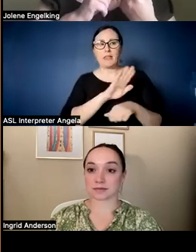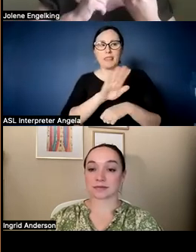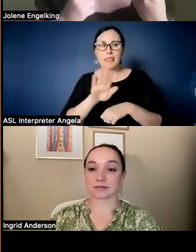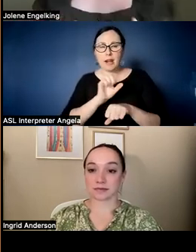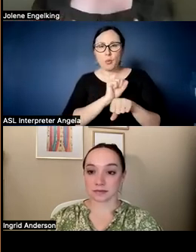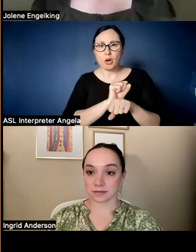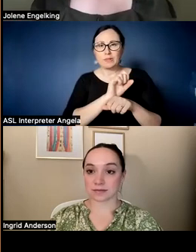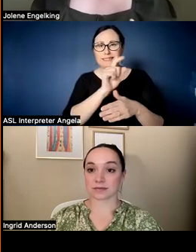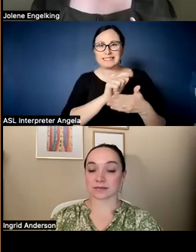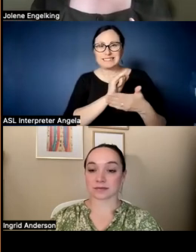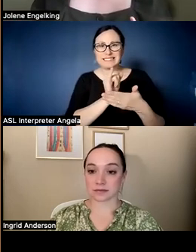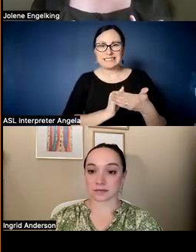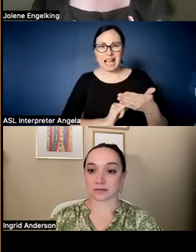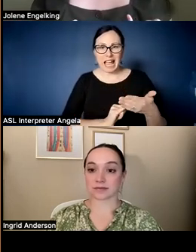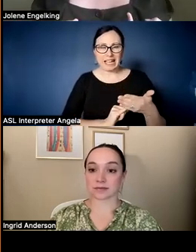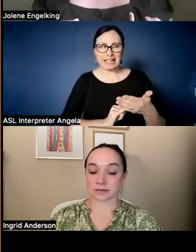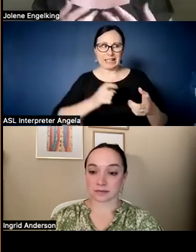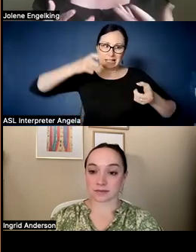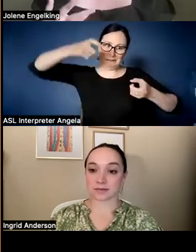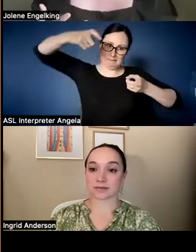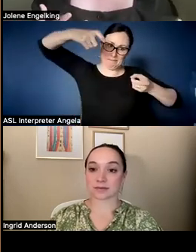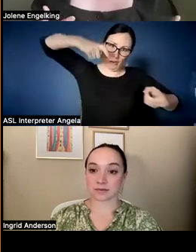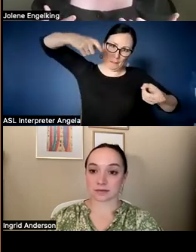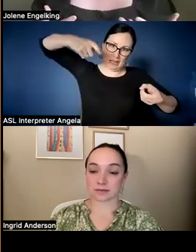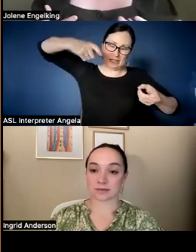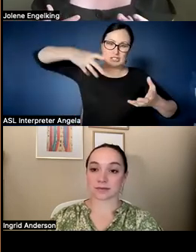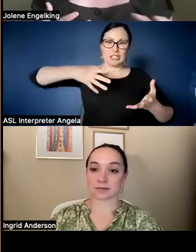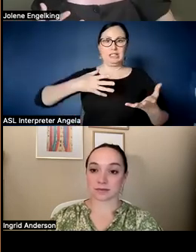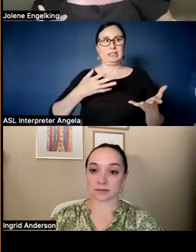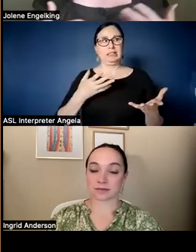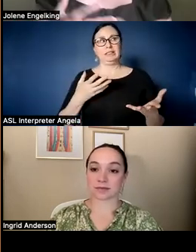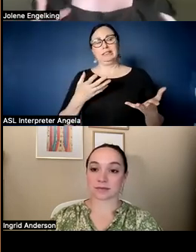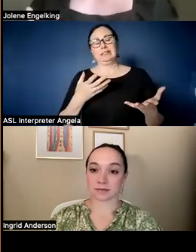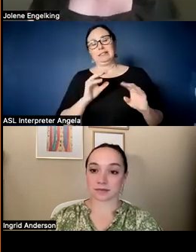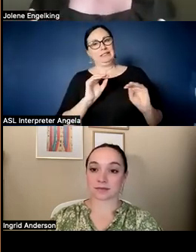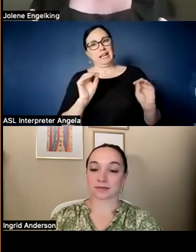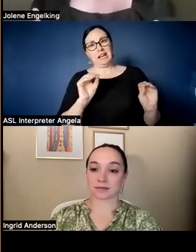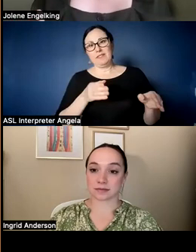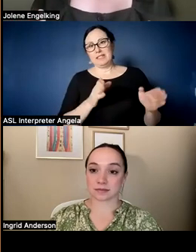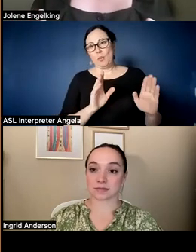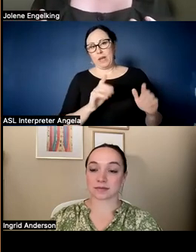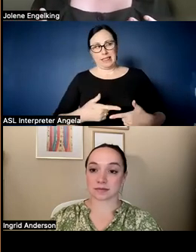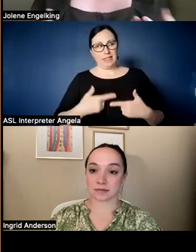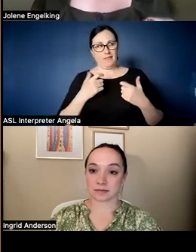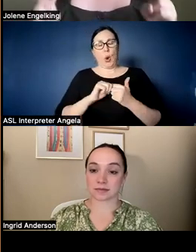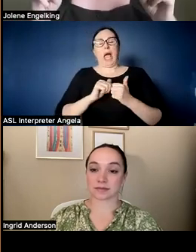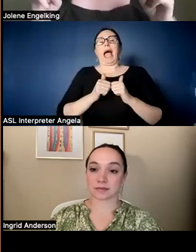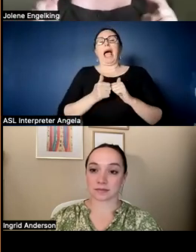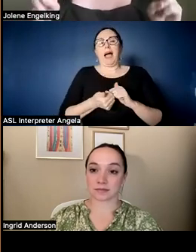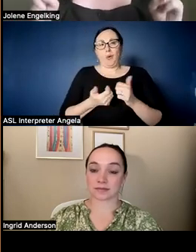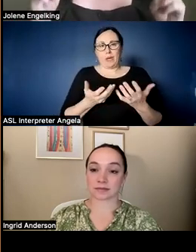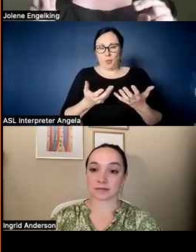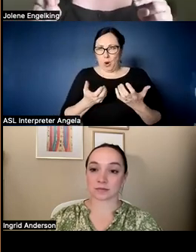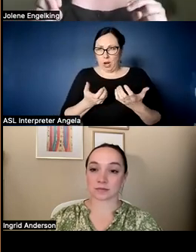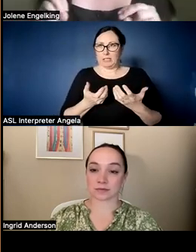designed, the way that they're micromanaged, right? None of these things really live out, I think, how we want to be in space. And not saying that, living